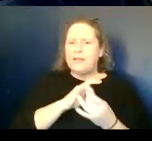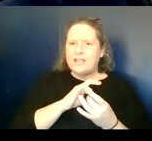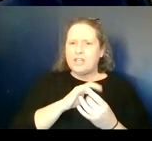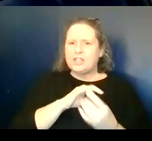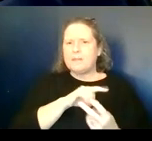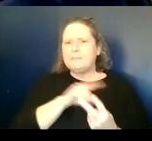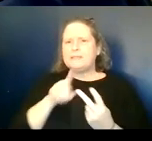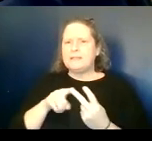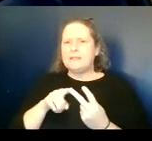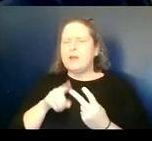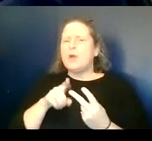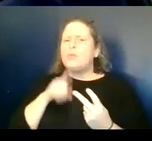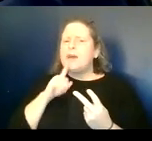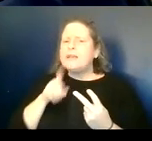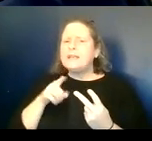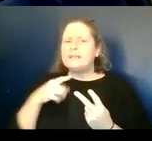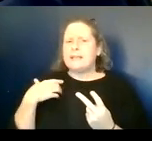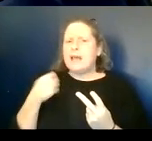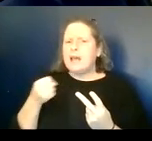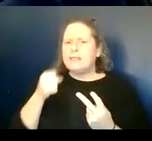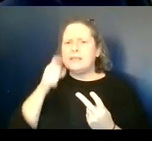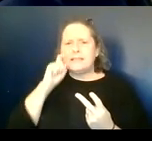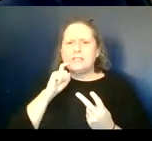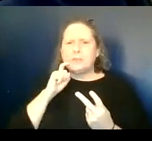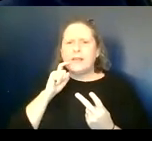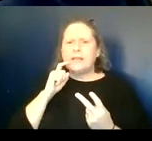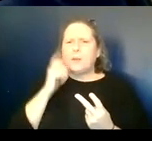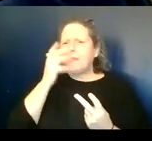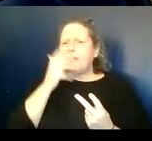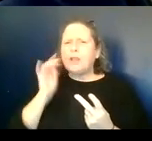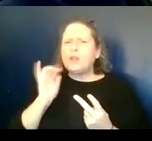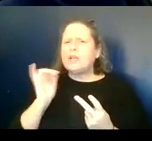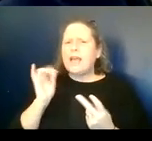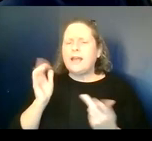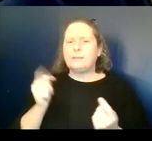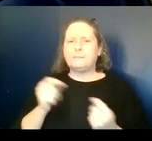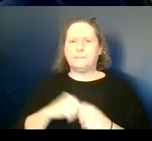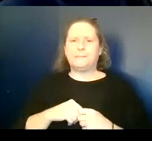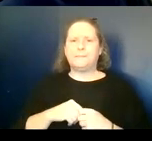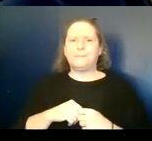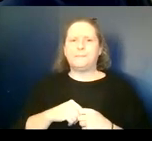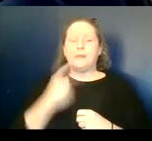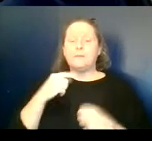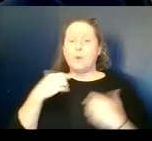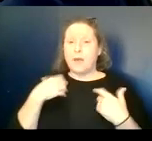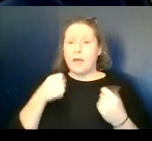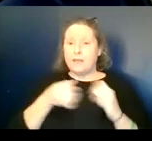relationships and healthy sexuality looks like. As far as healthy